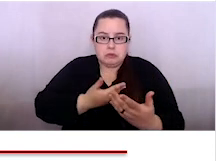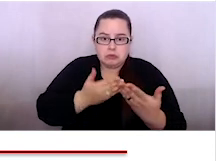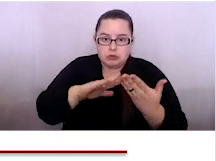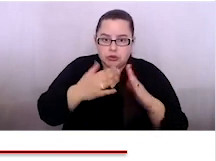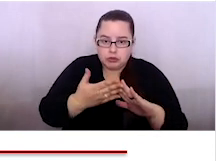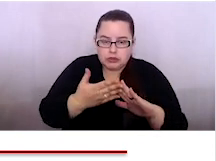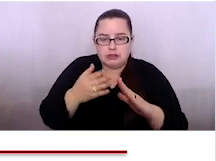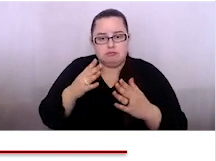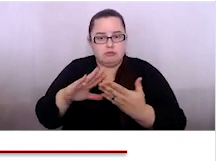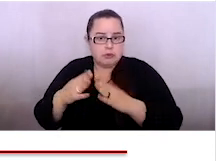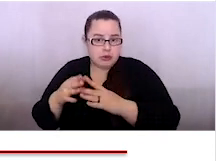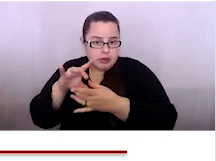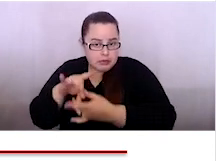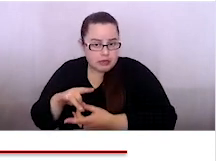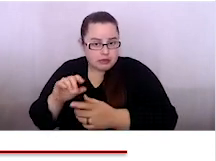agencies.